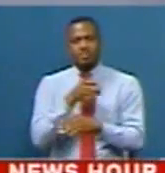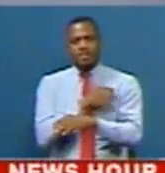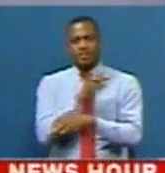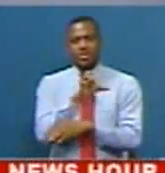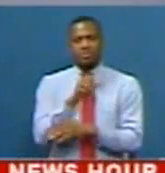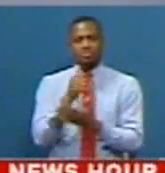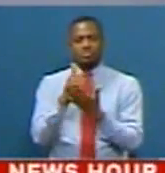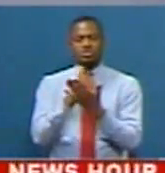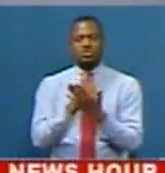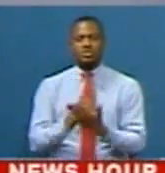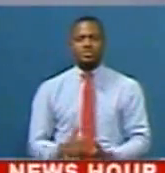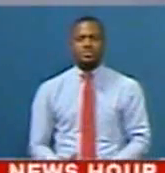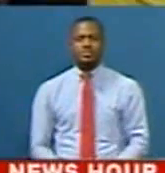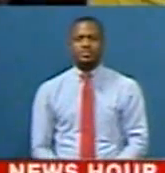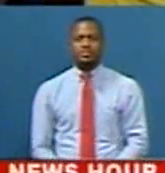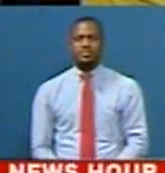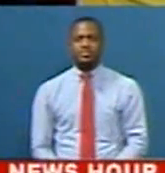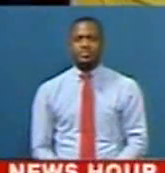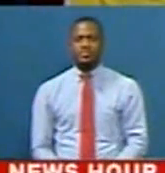agenda.